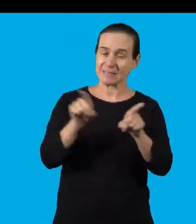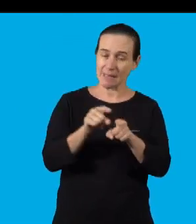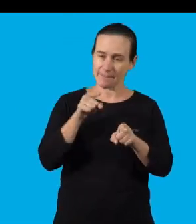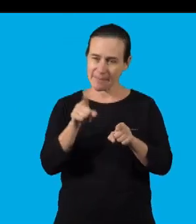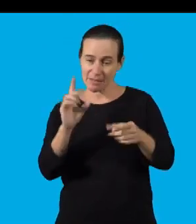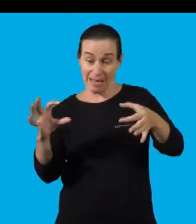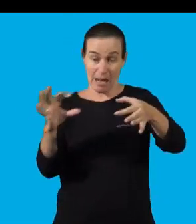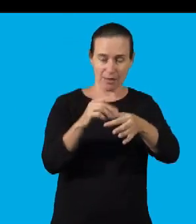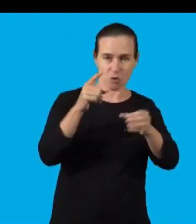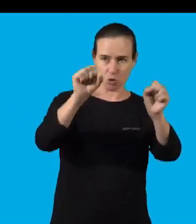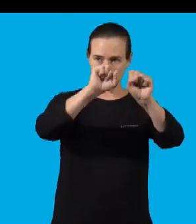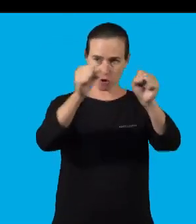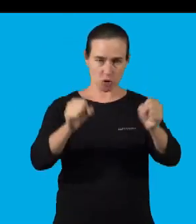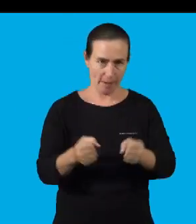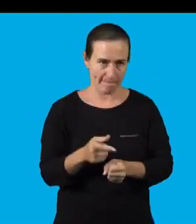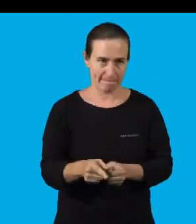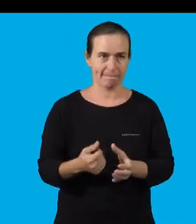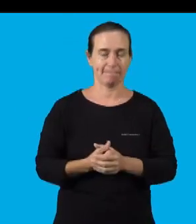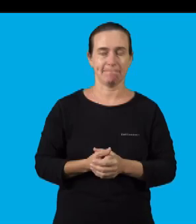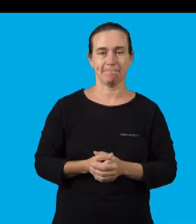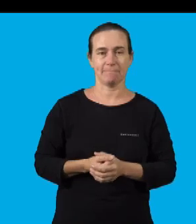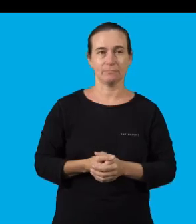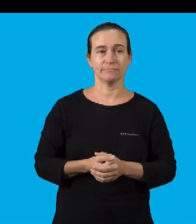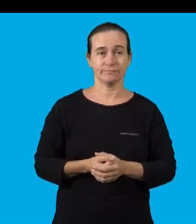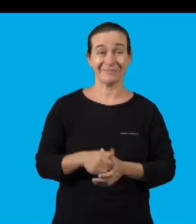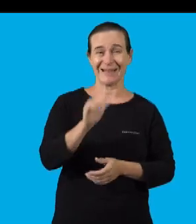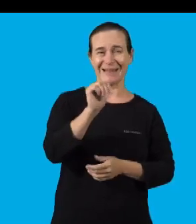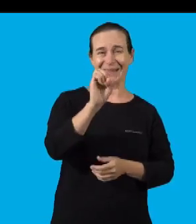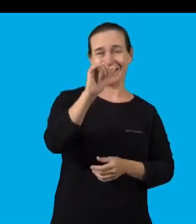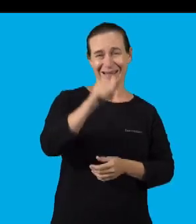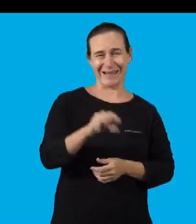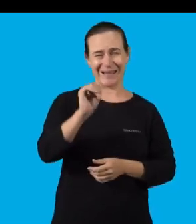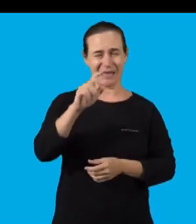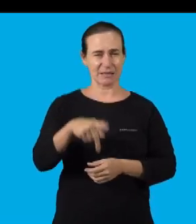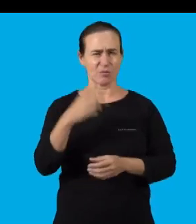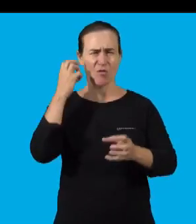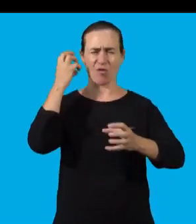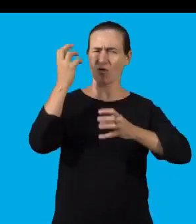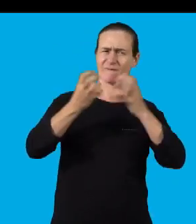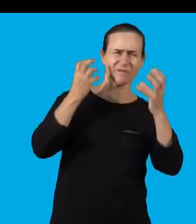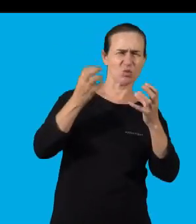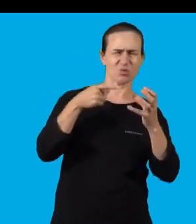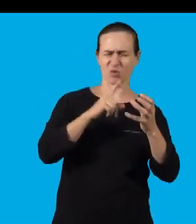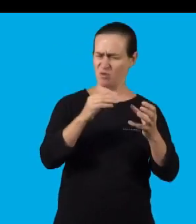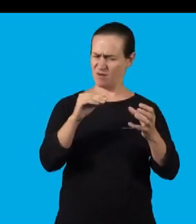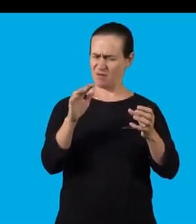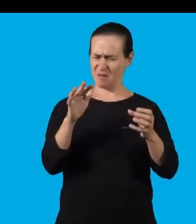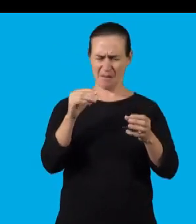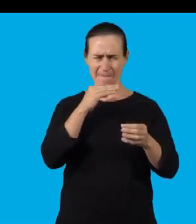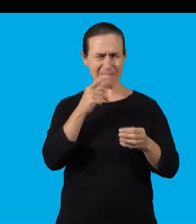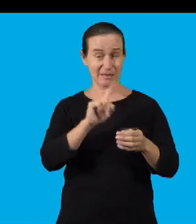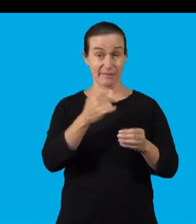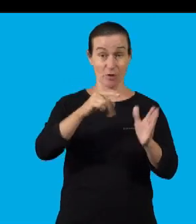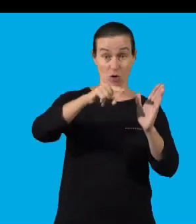the shape of the function. And remember, when it comes to the asymptote, do not get confused. You must know that where a